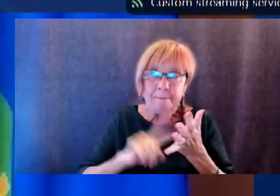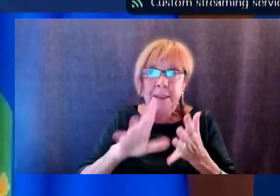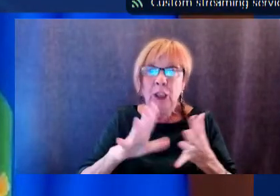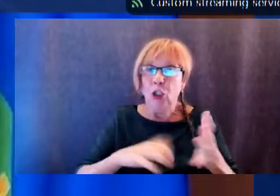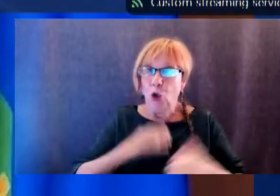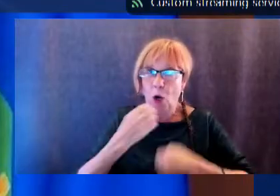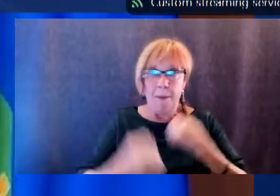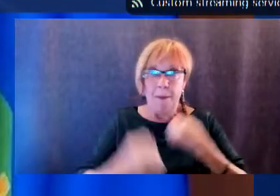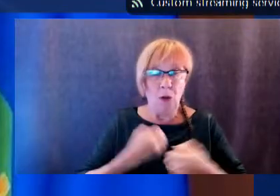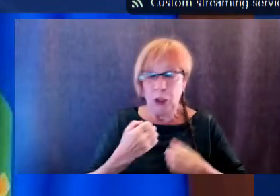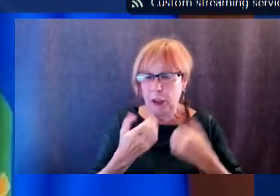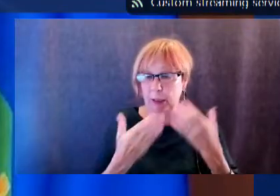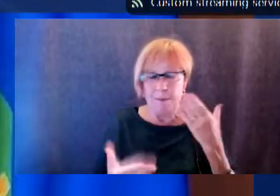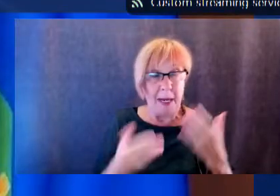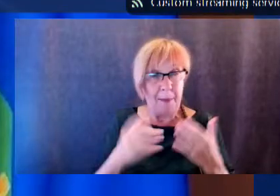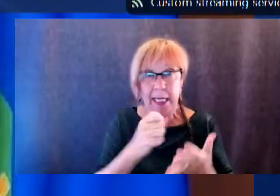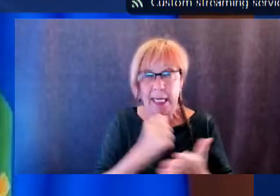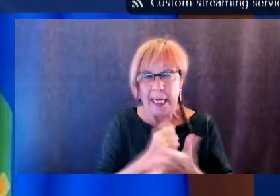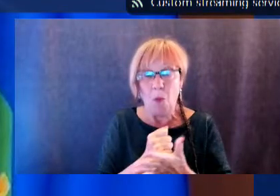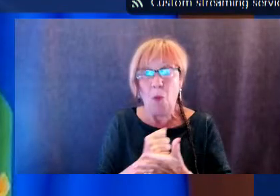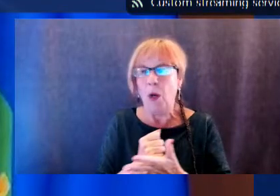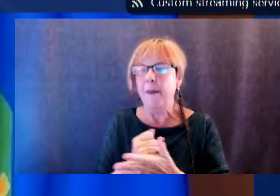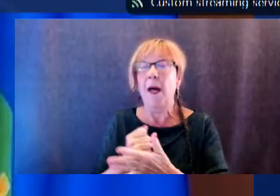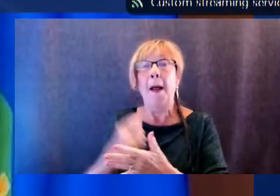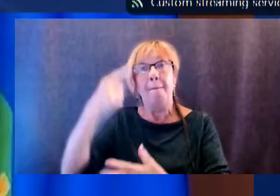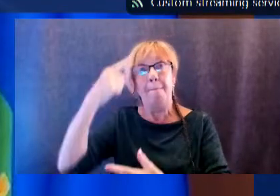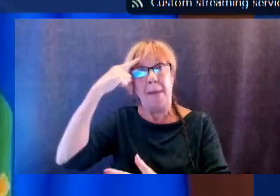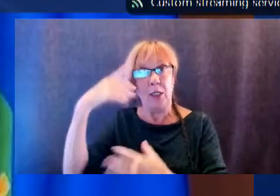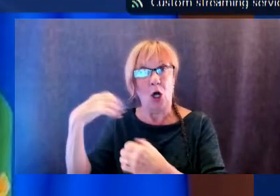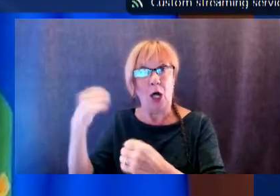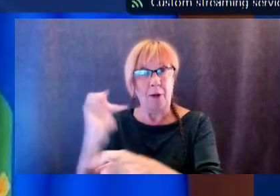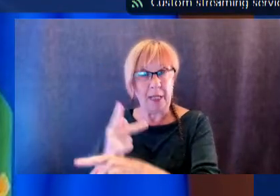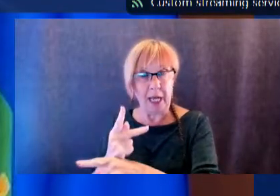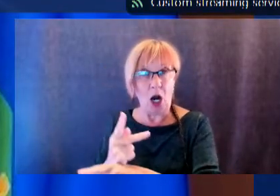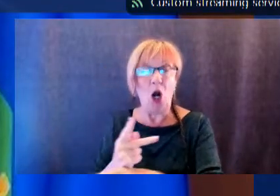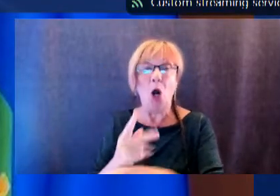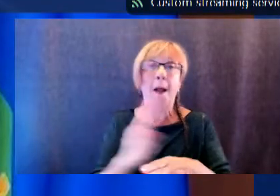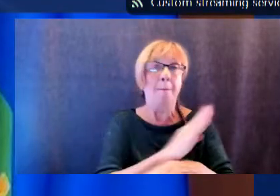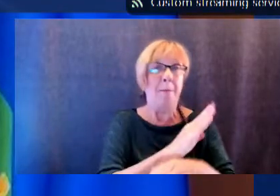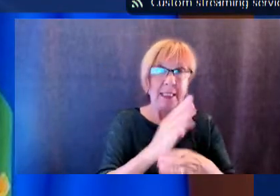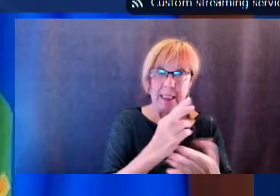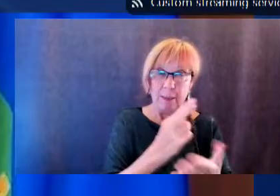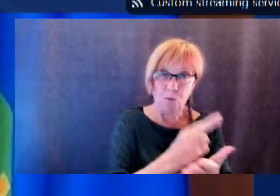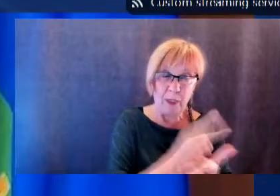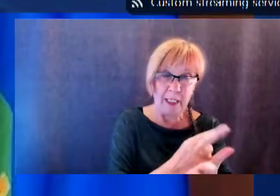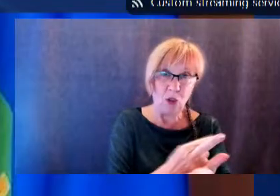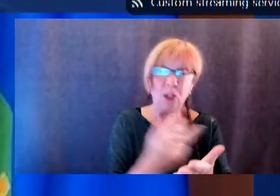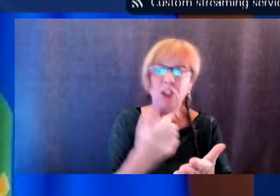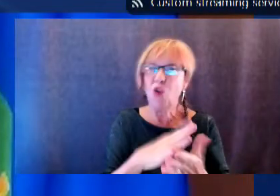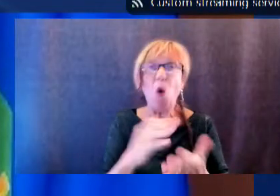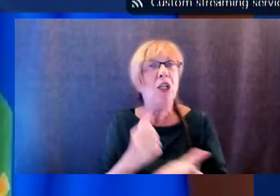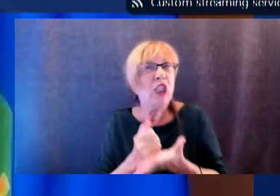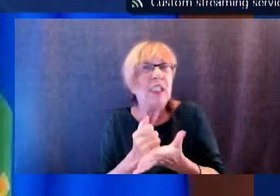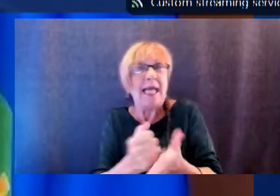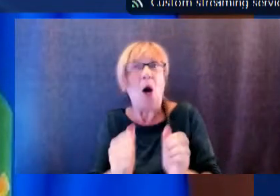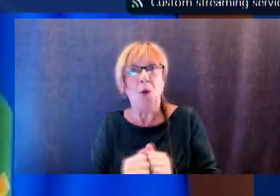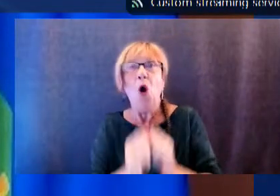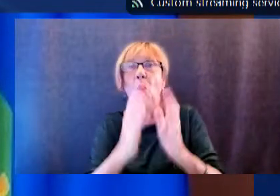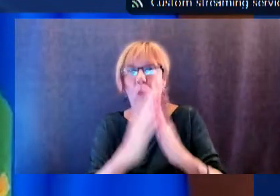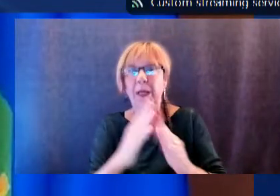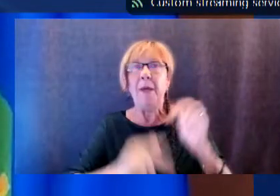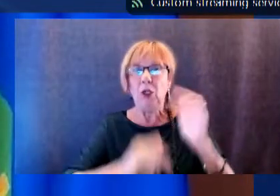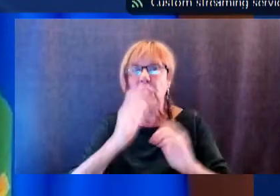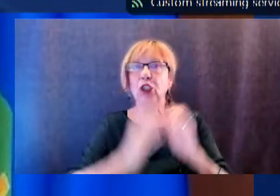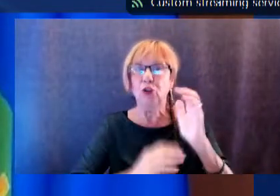mental health care, business resources, or logistical help with rebuilding, please know that the county continues to stand